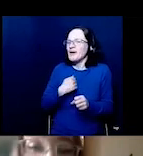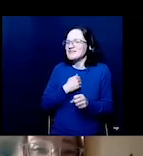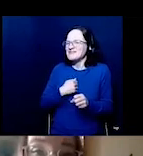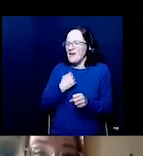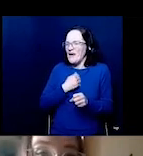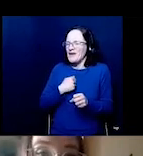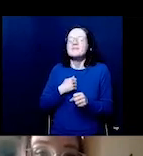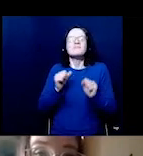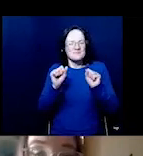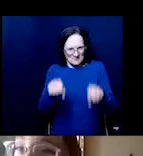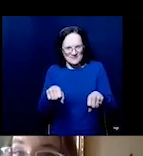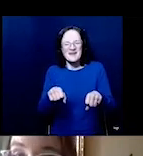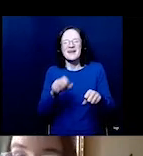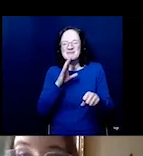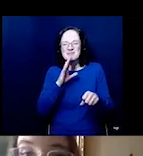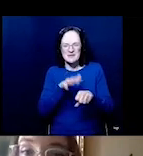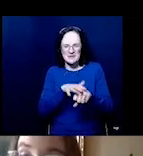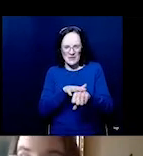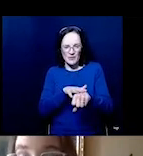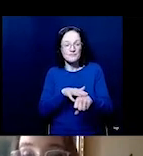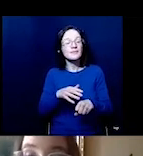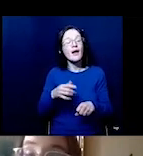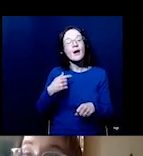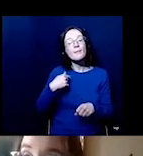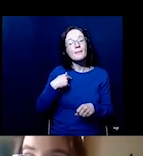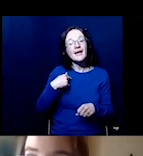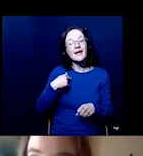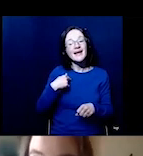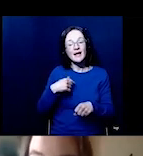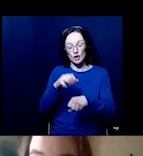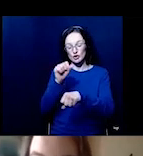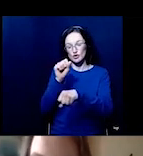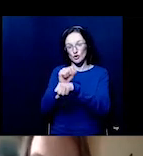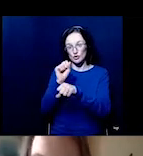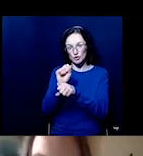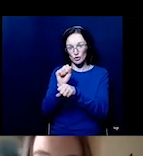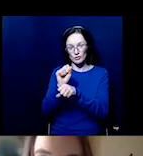Okay, so I did a social services deck at Cégep du Vieux-Montréal.